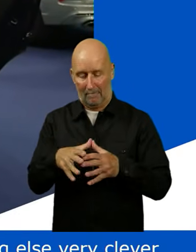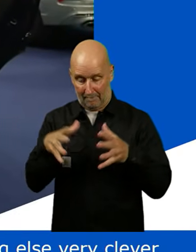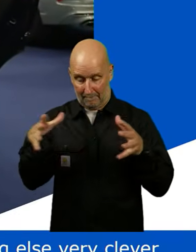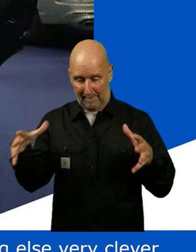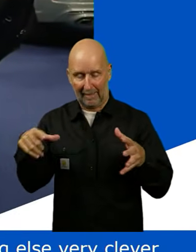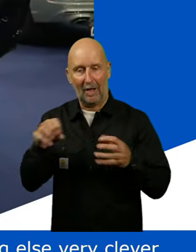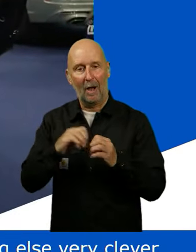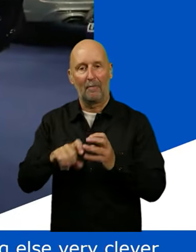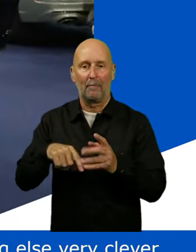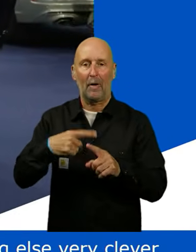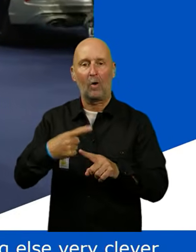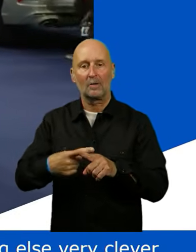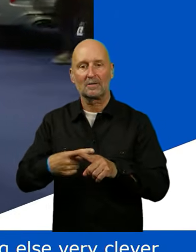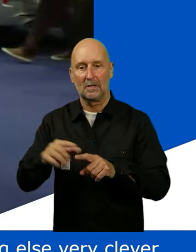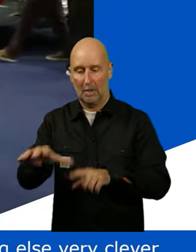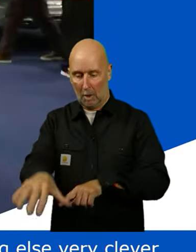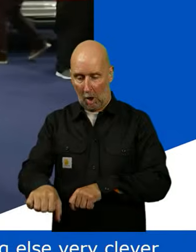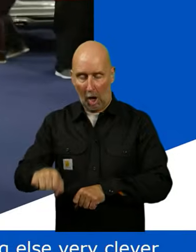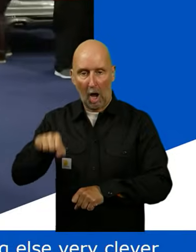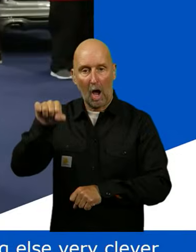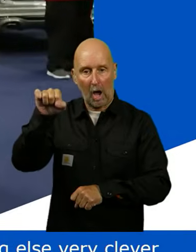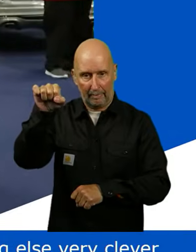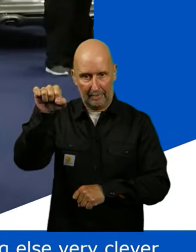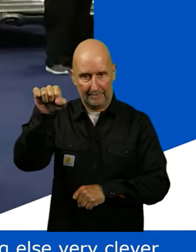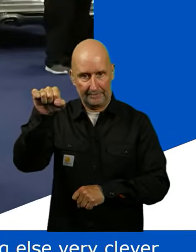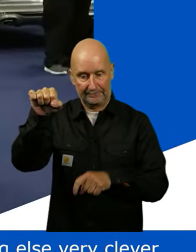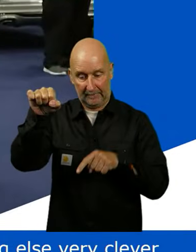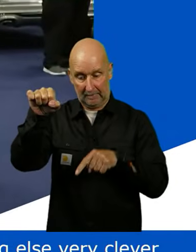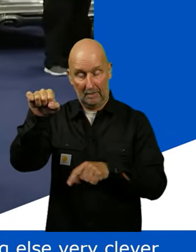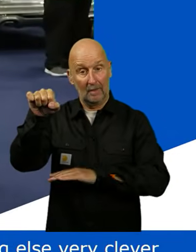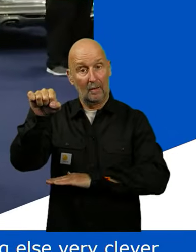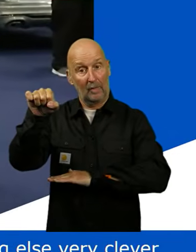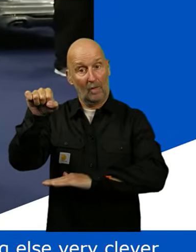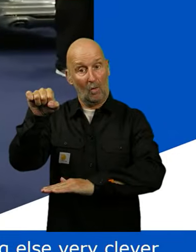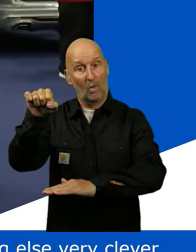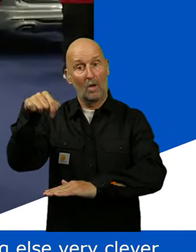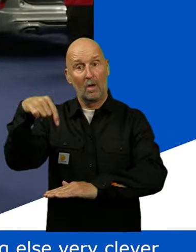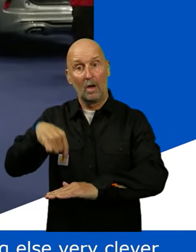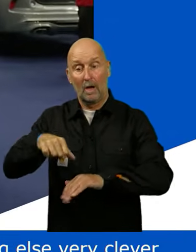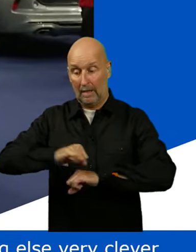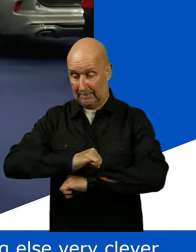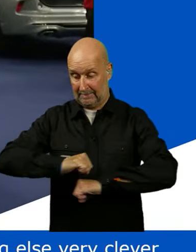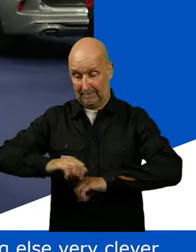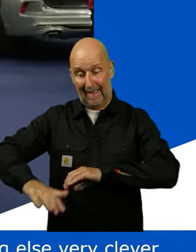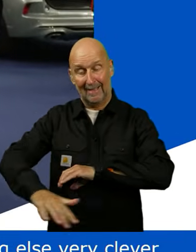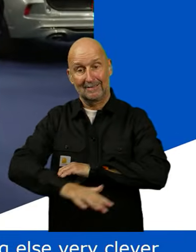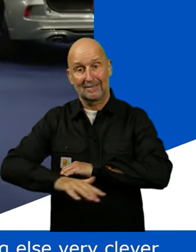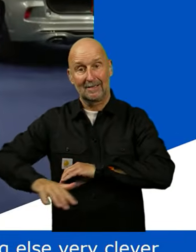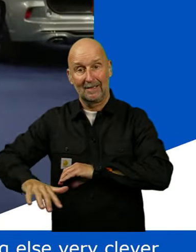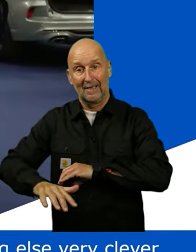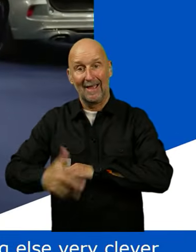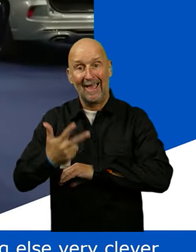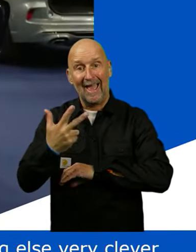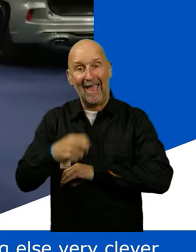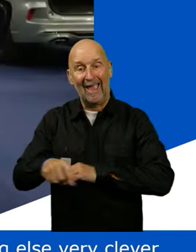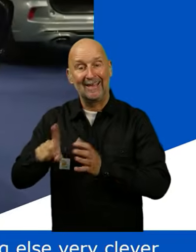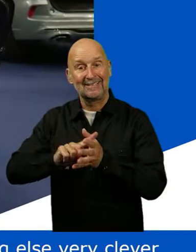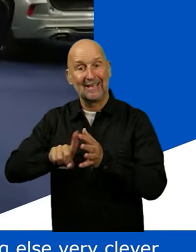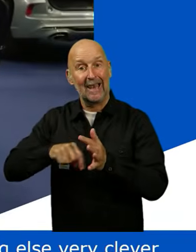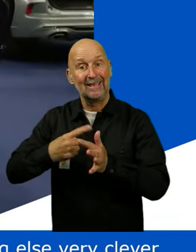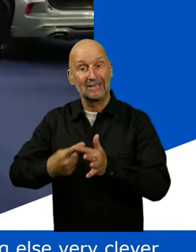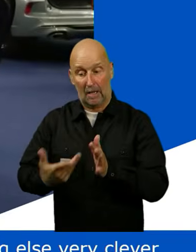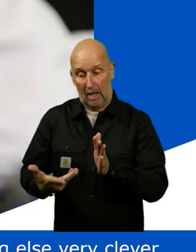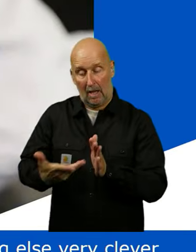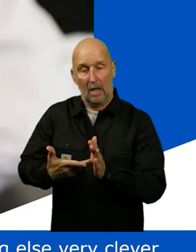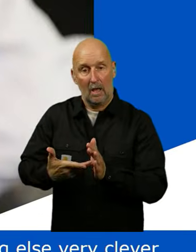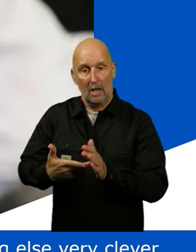So you can lift the boot floor up, and below here is a space that's 80 litres large, and it means,